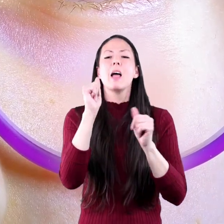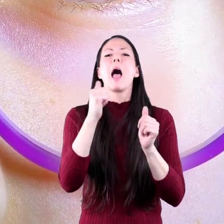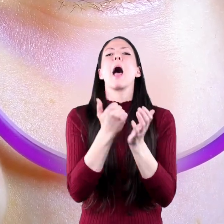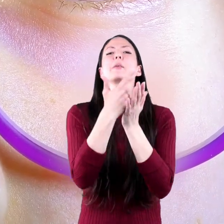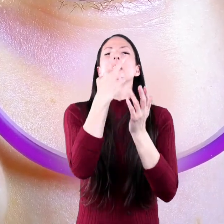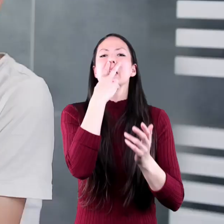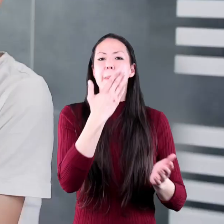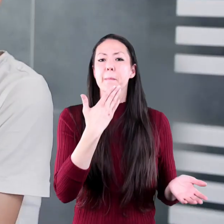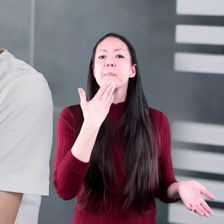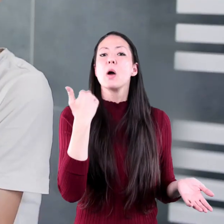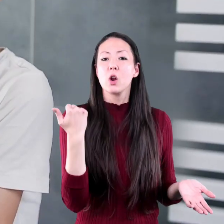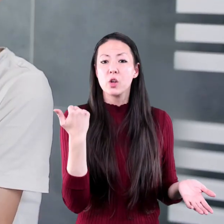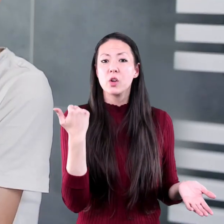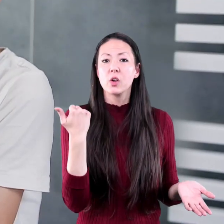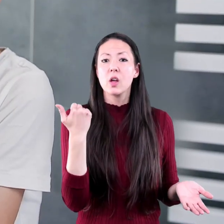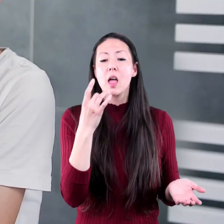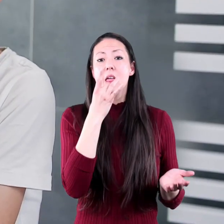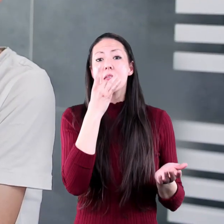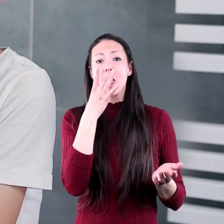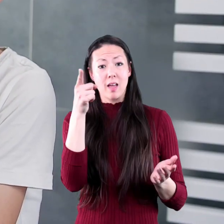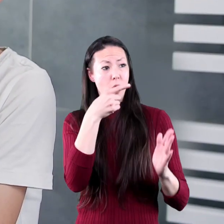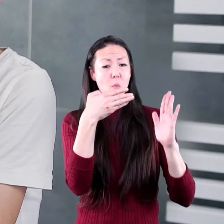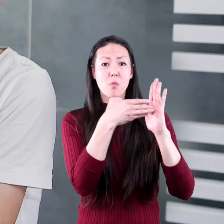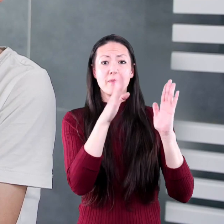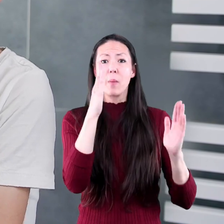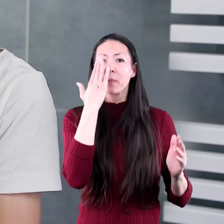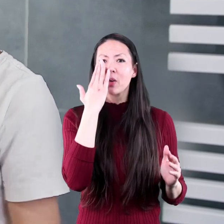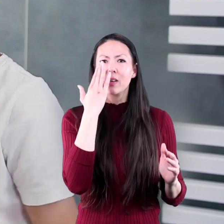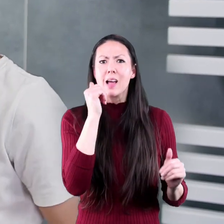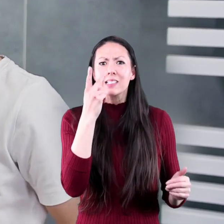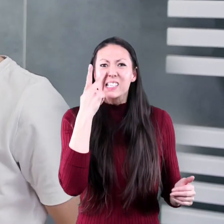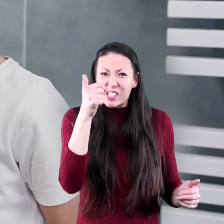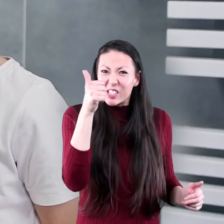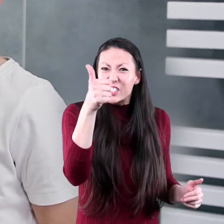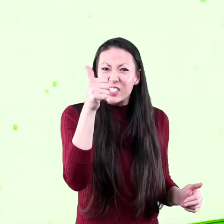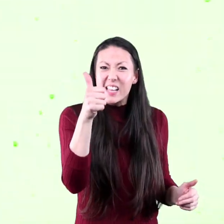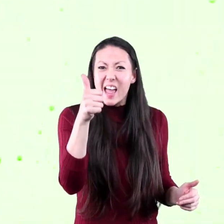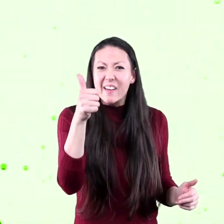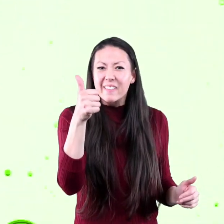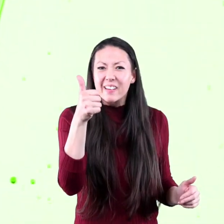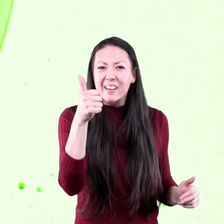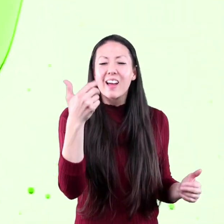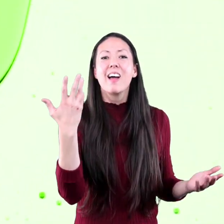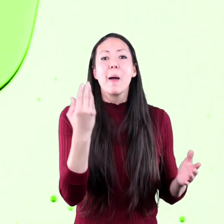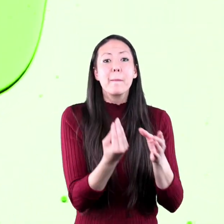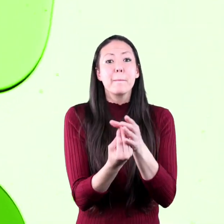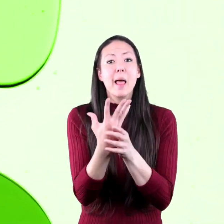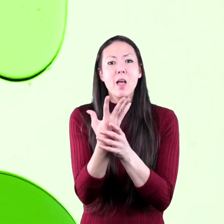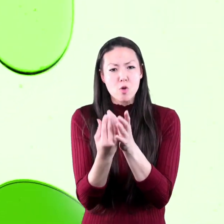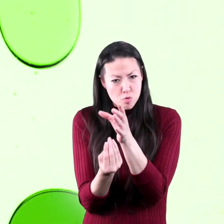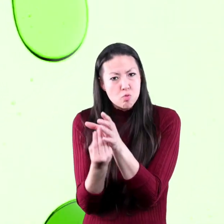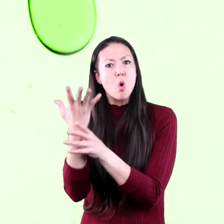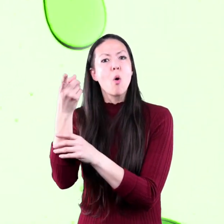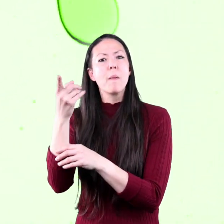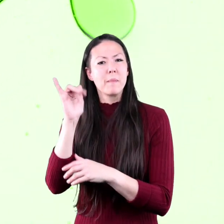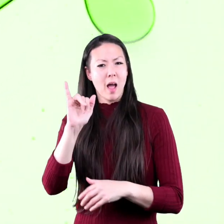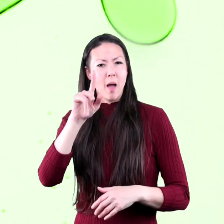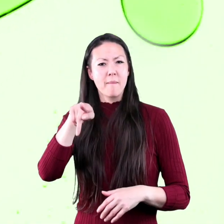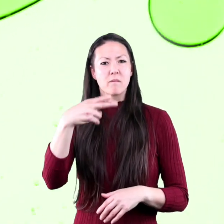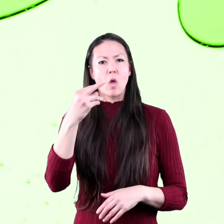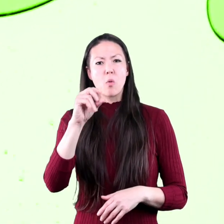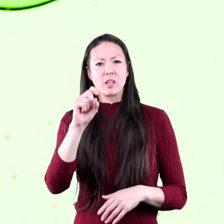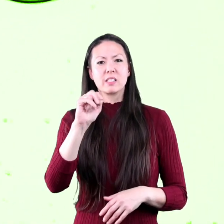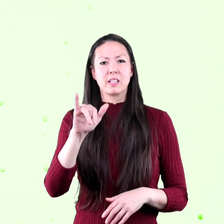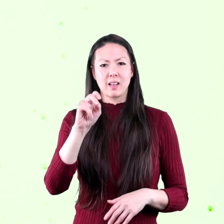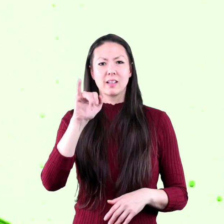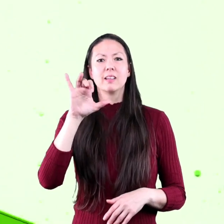better. When light reflects off a mirror, you can see yourself. Plants grow by photosynthesis. They use